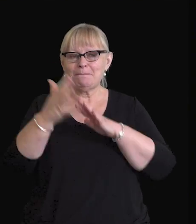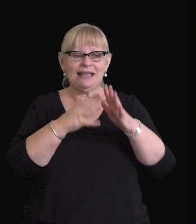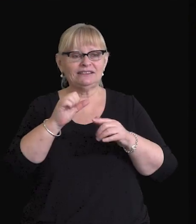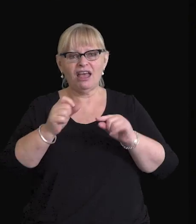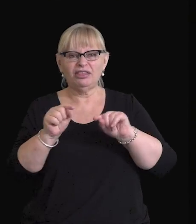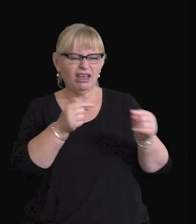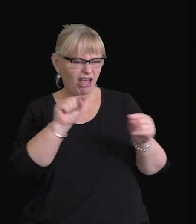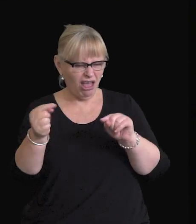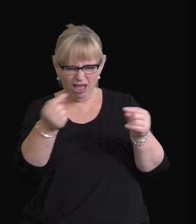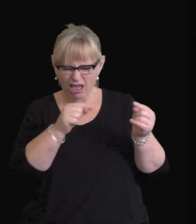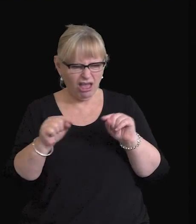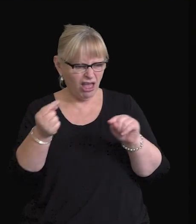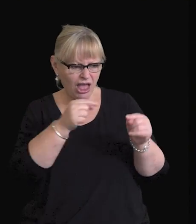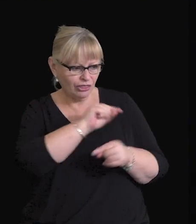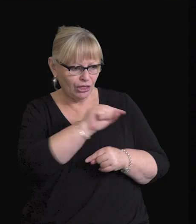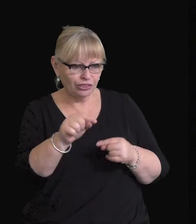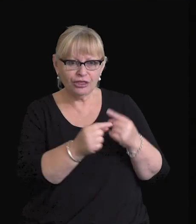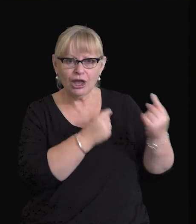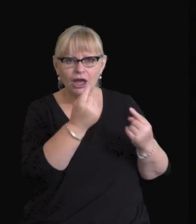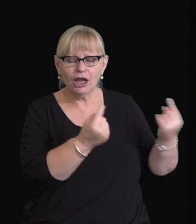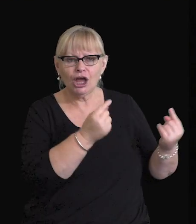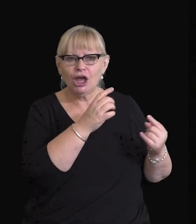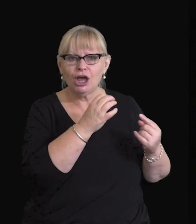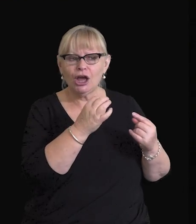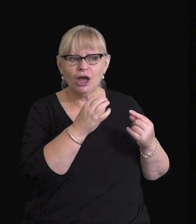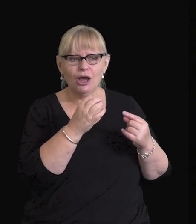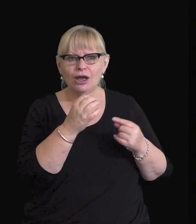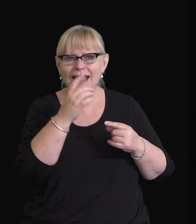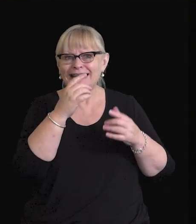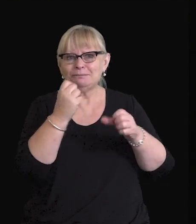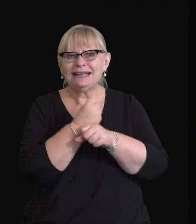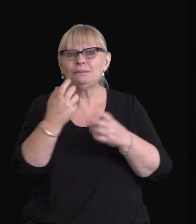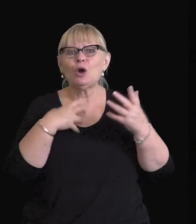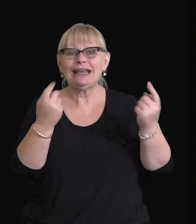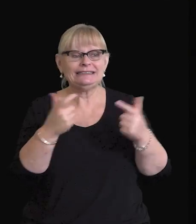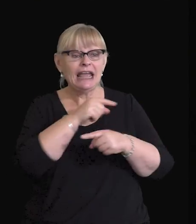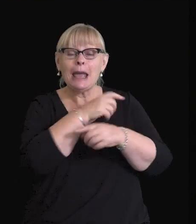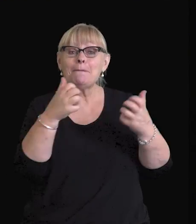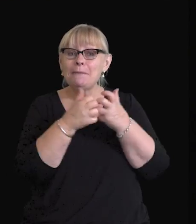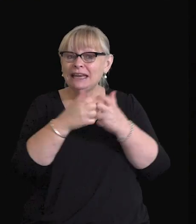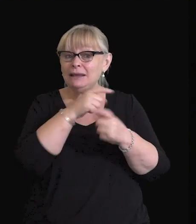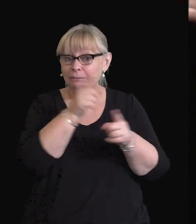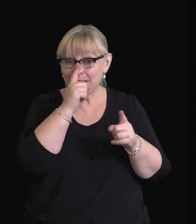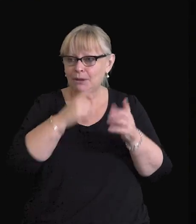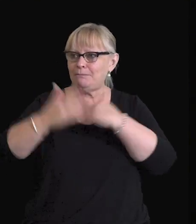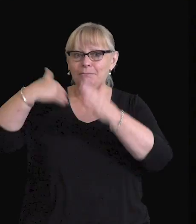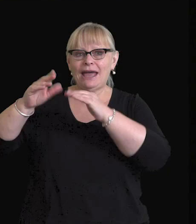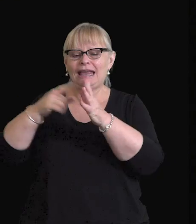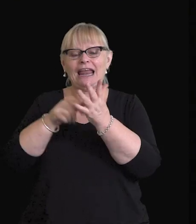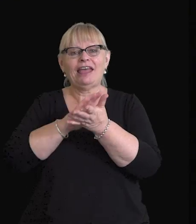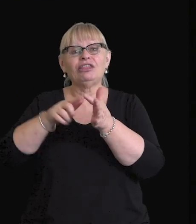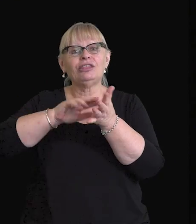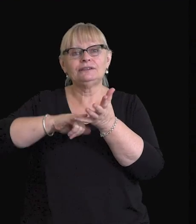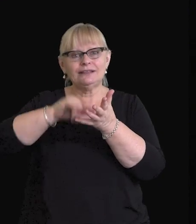throws the arguments of indirect democracy by representation out the window. Imagine the ancient Greeks. Many of them could not attend the assembly because they were too busy working on